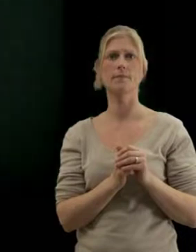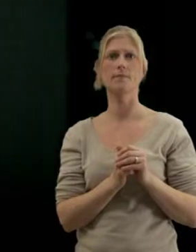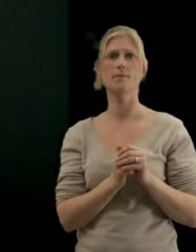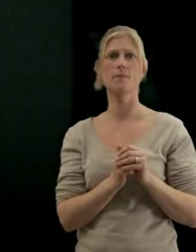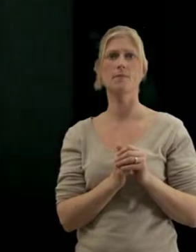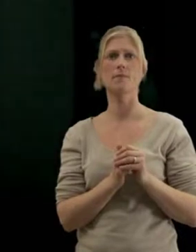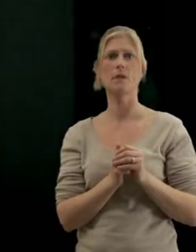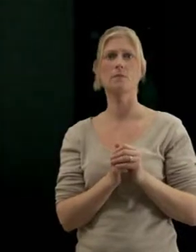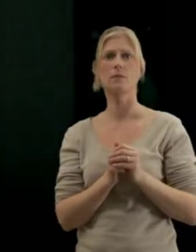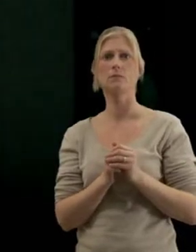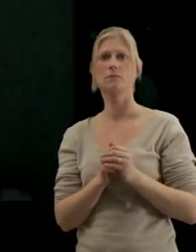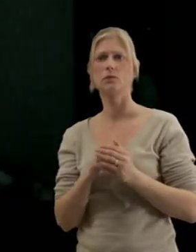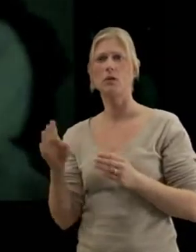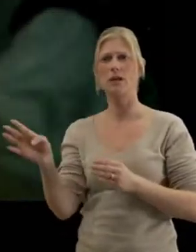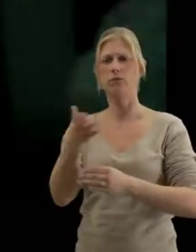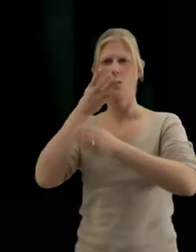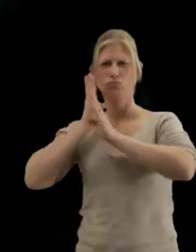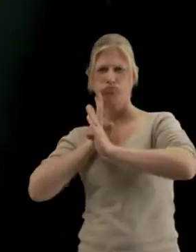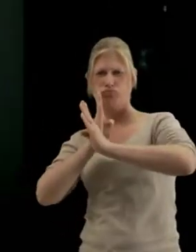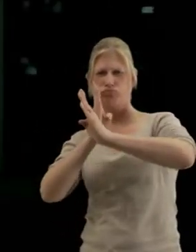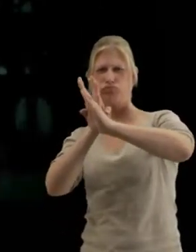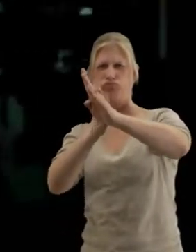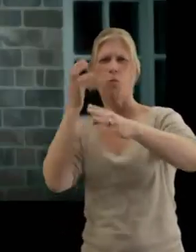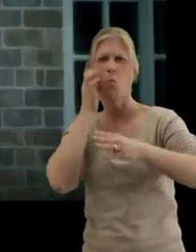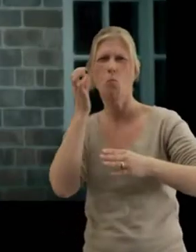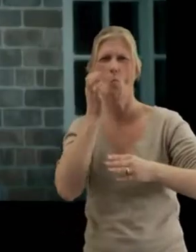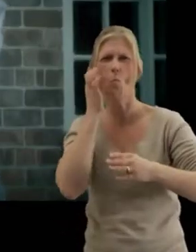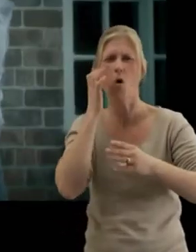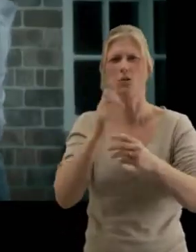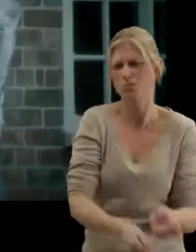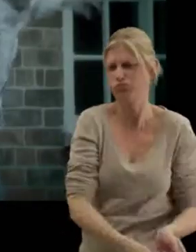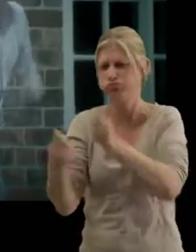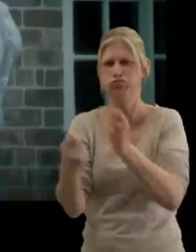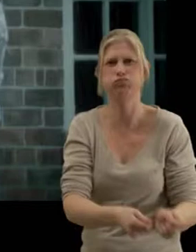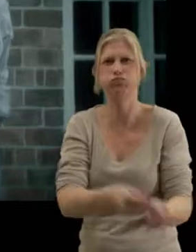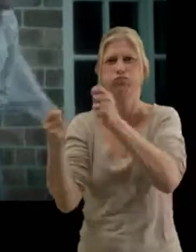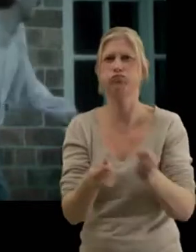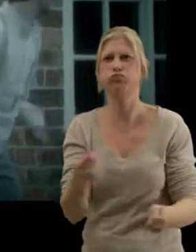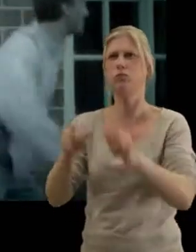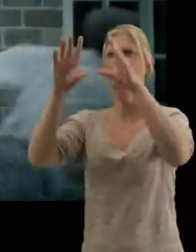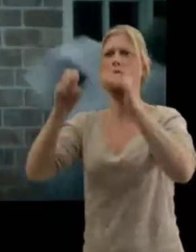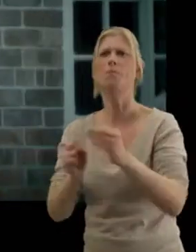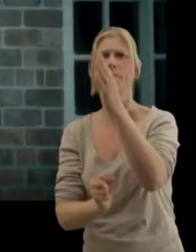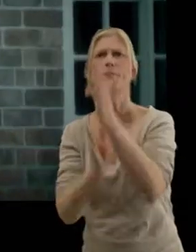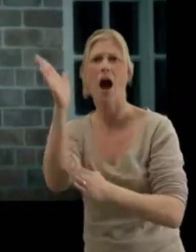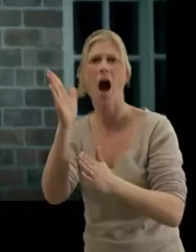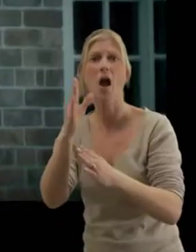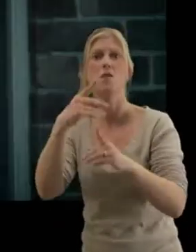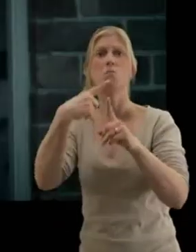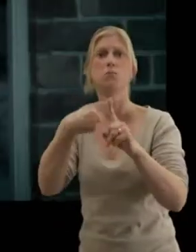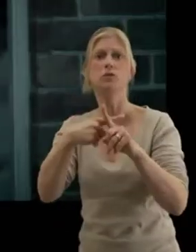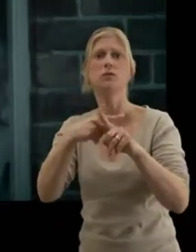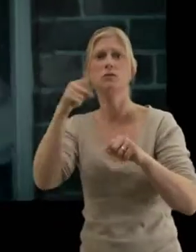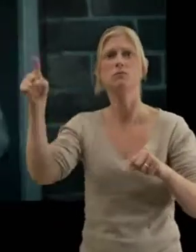And then, as I say, all hands on deck to put the fire out and save the mill, and also to stop the mill as